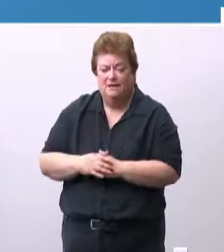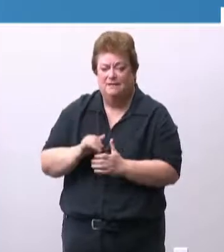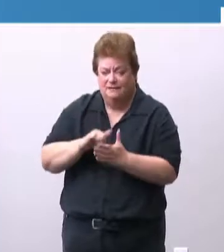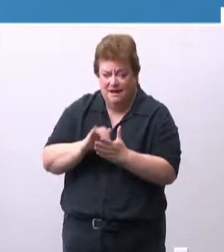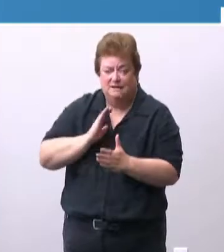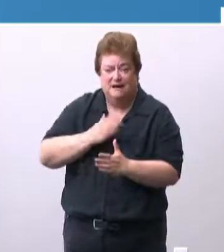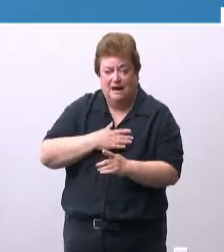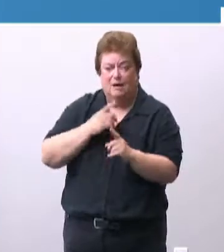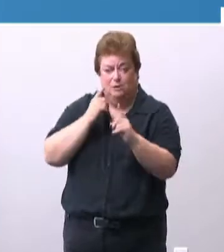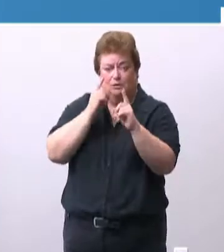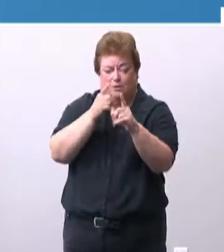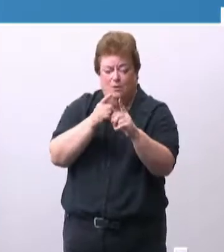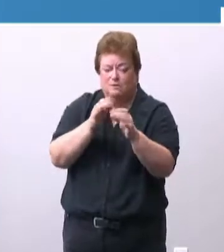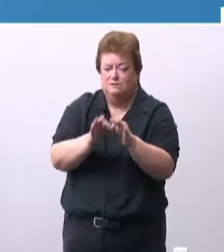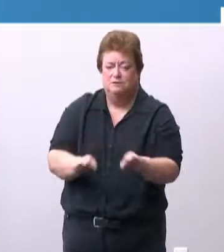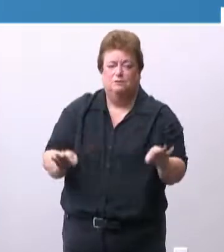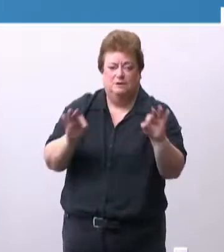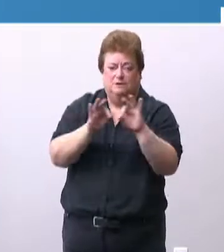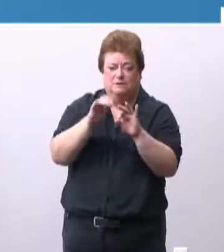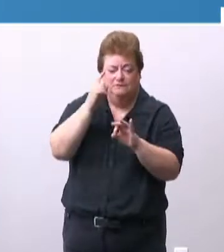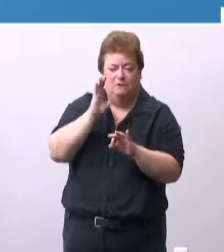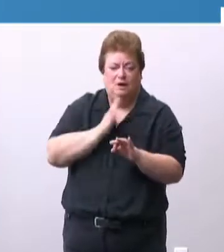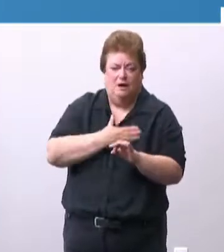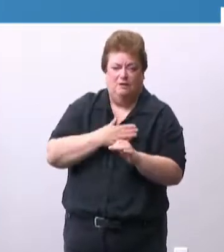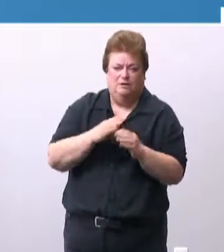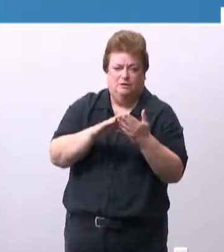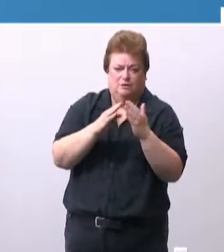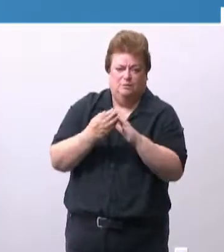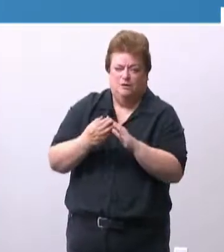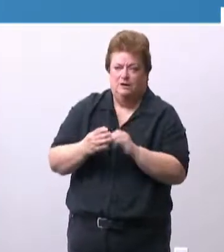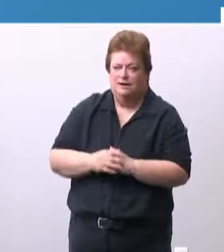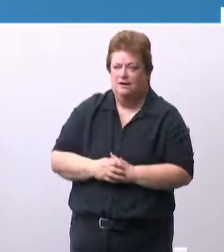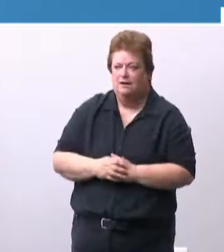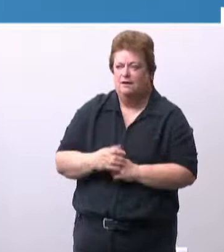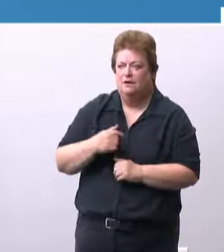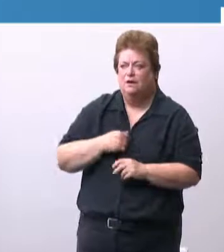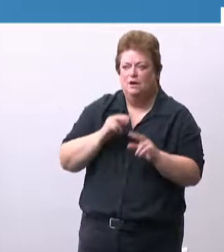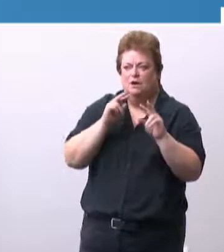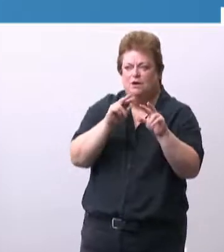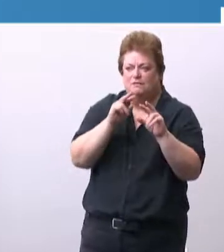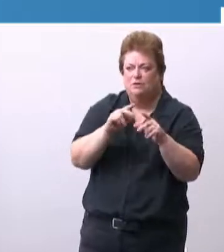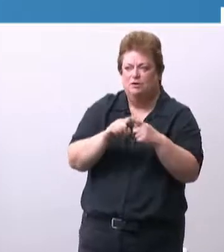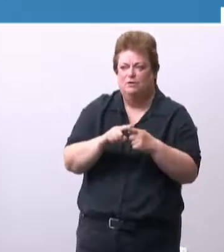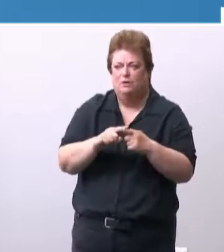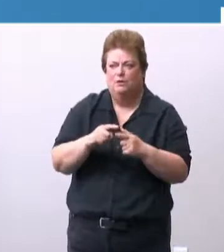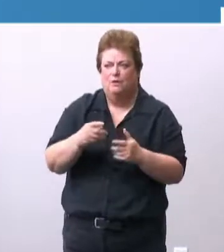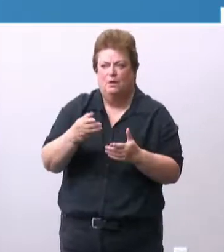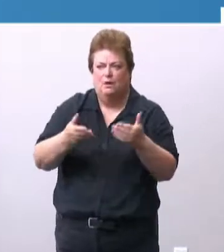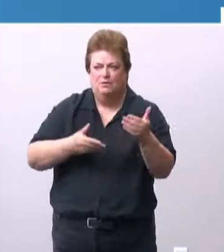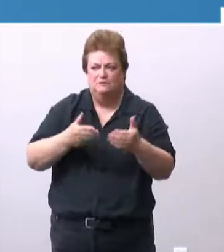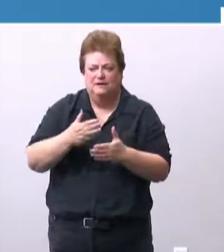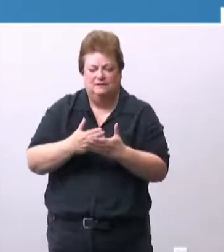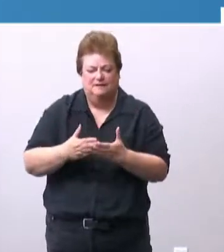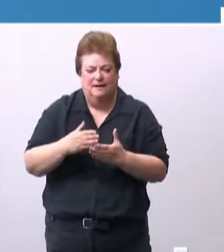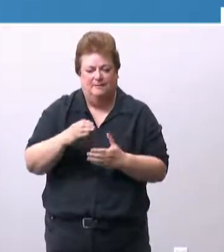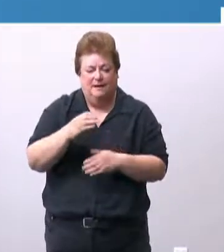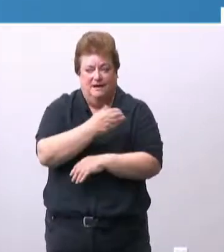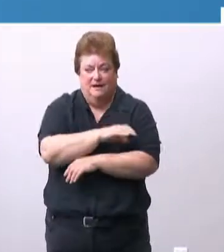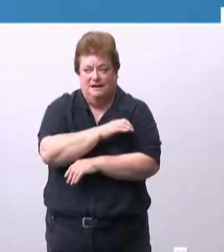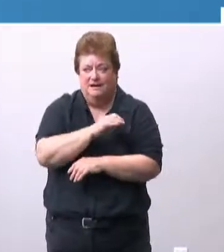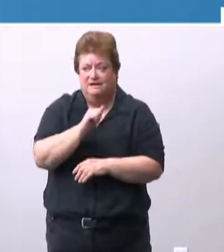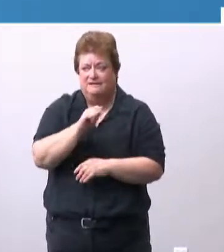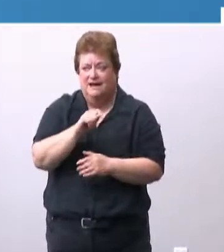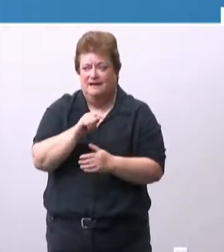and it's really critical for our community. We're looking forward to hosting some upcoming clinics at several middle and